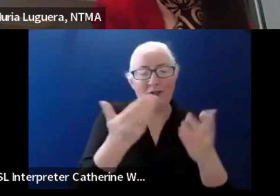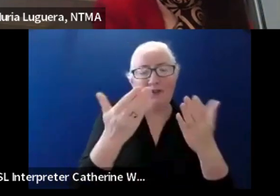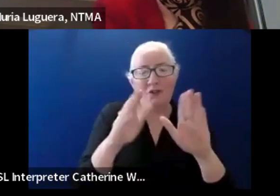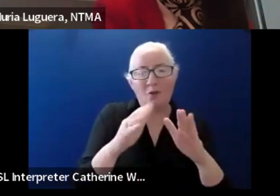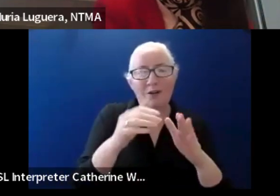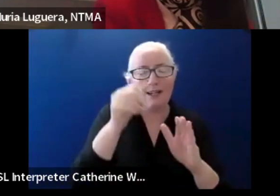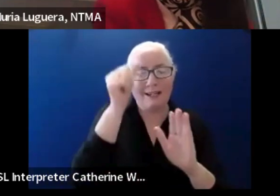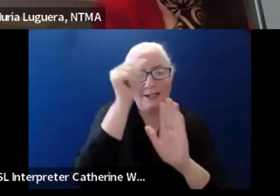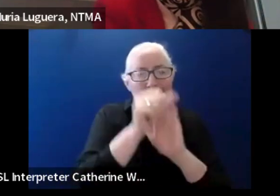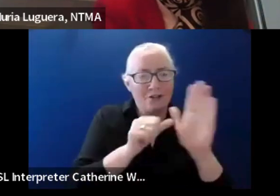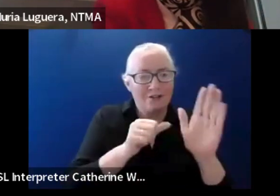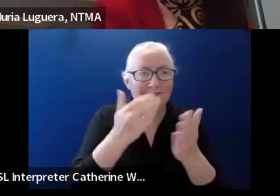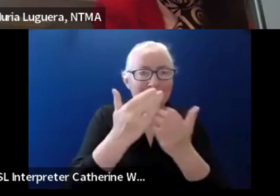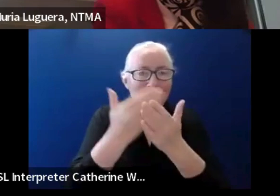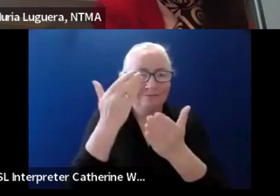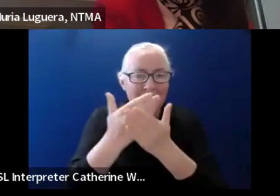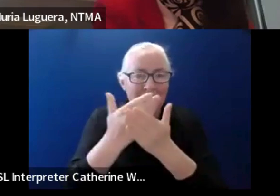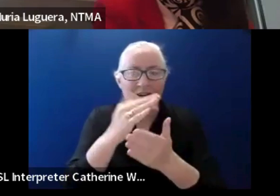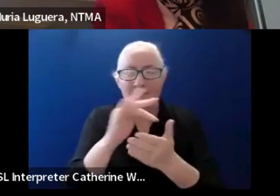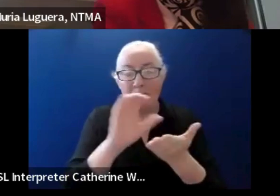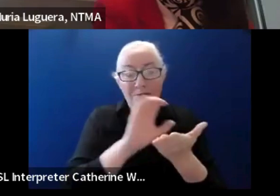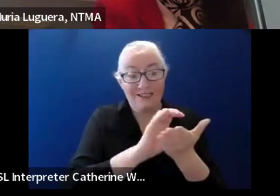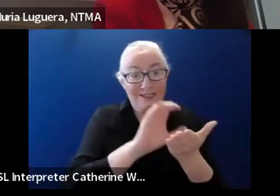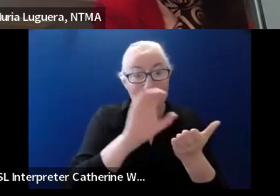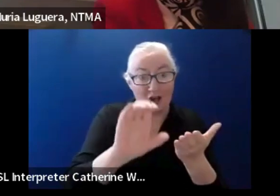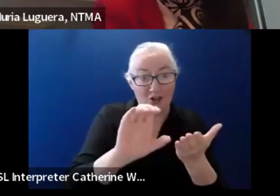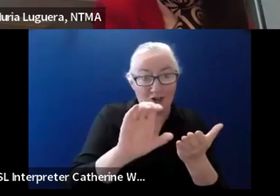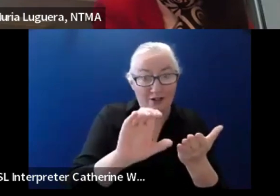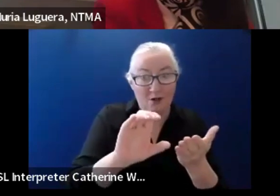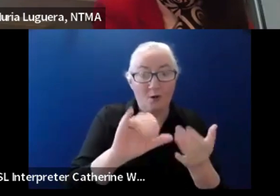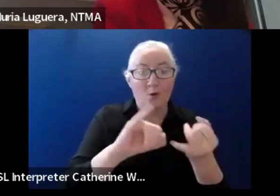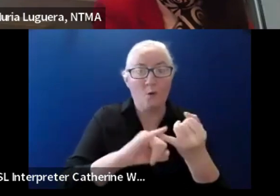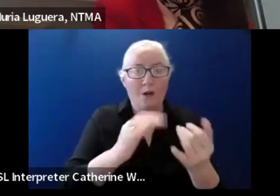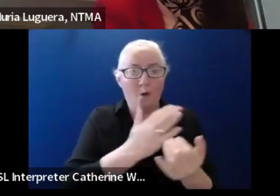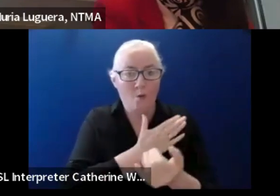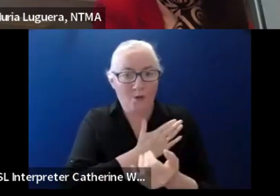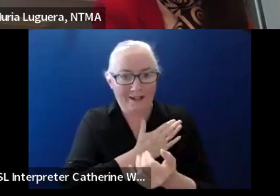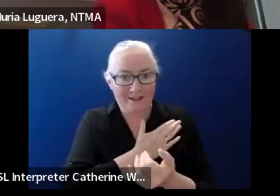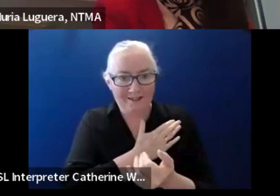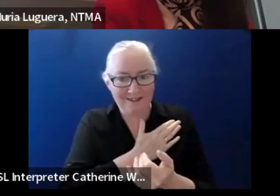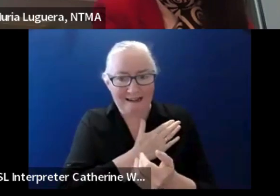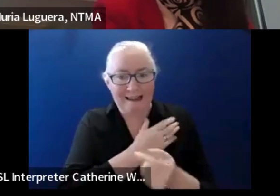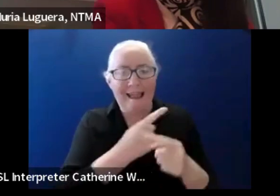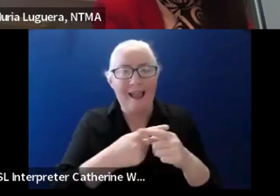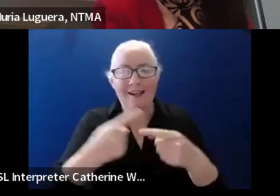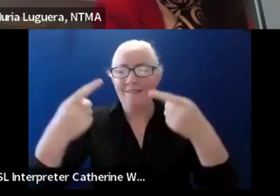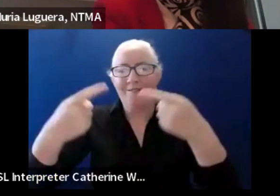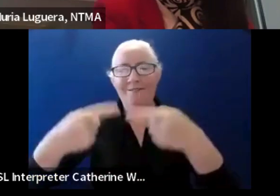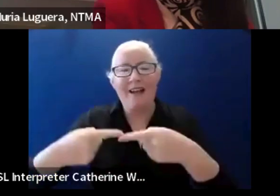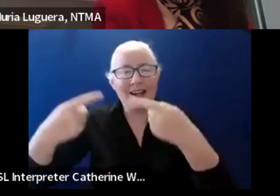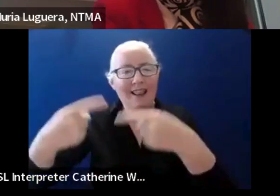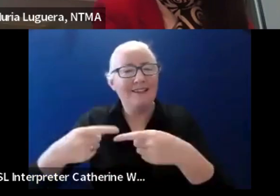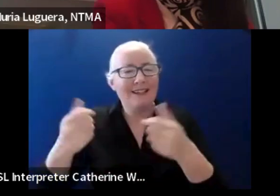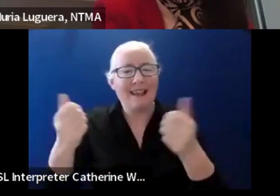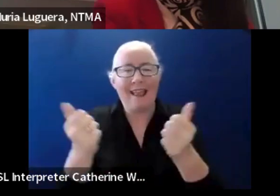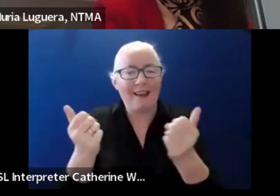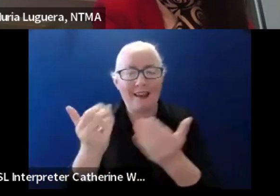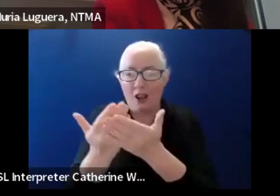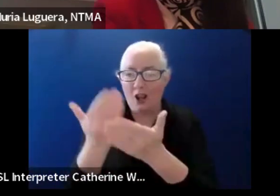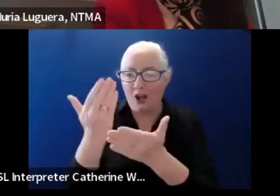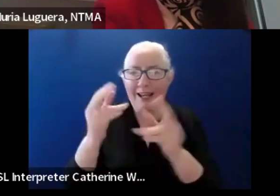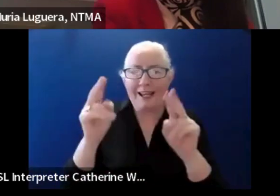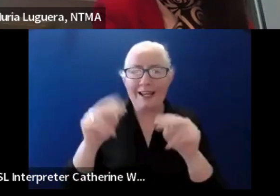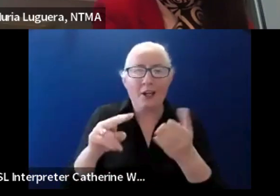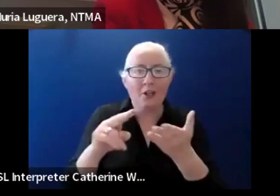and experiences from the sponsor, the winners in this case, and finalists, so that any learnings can be applied to